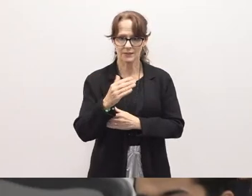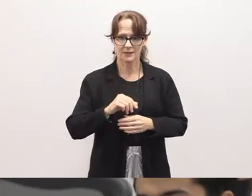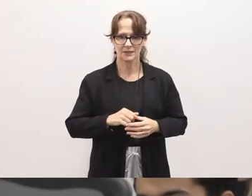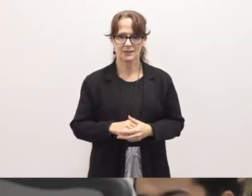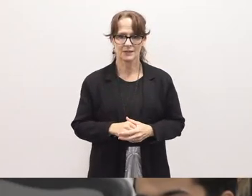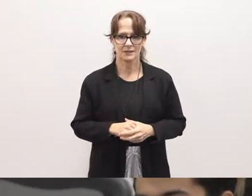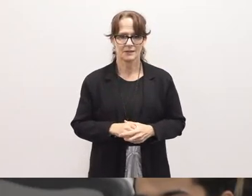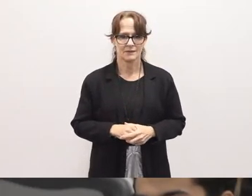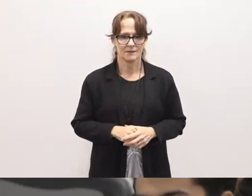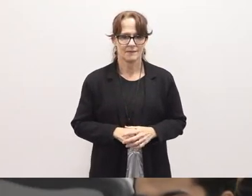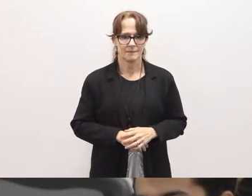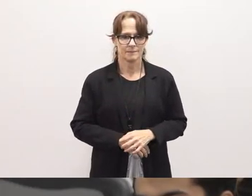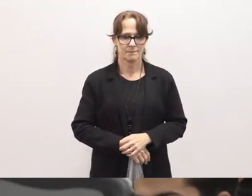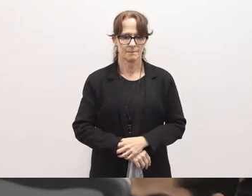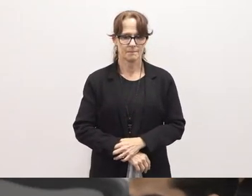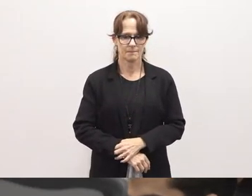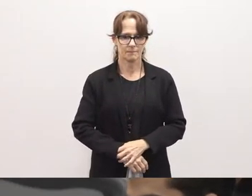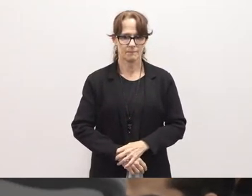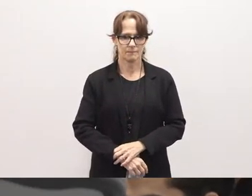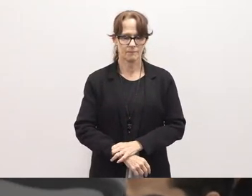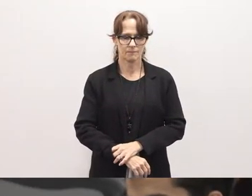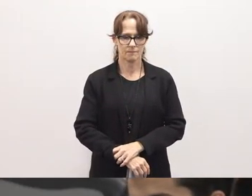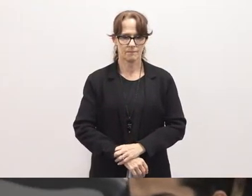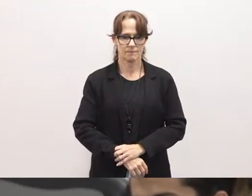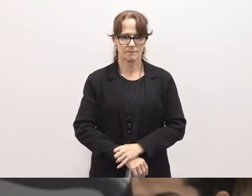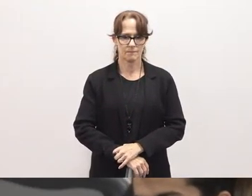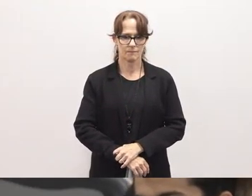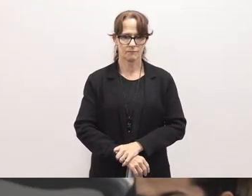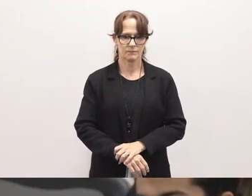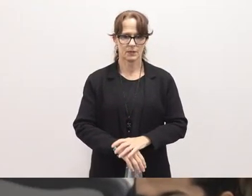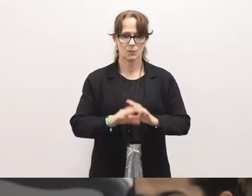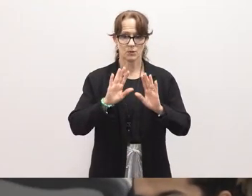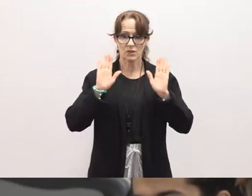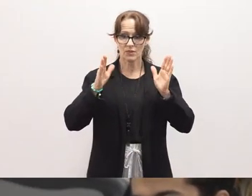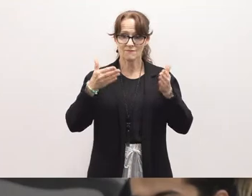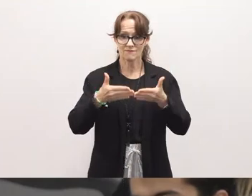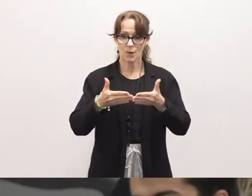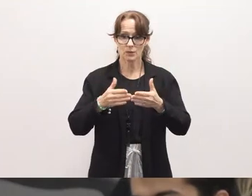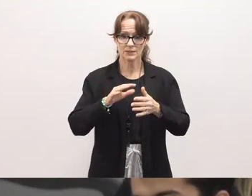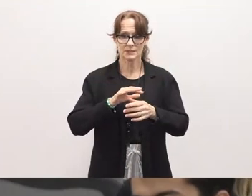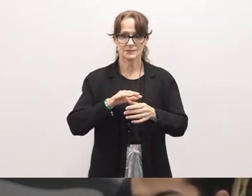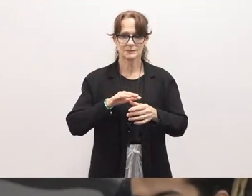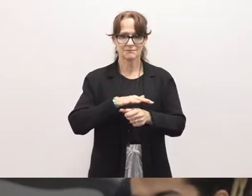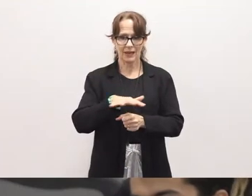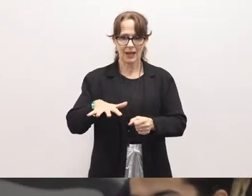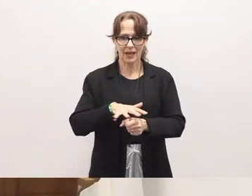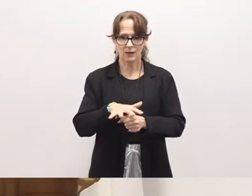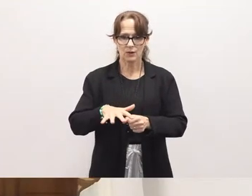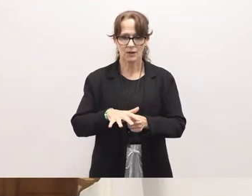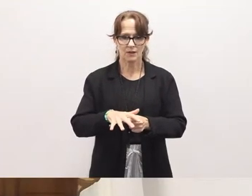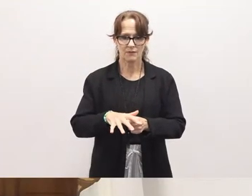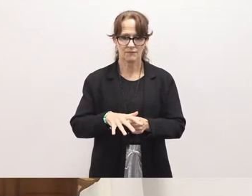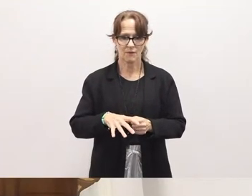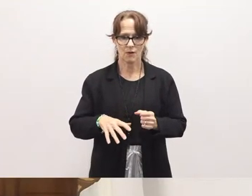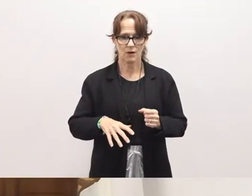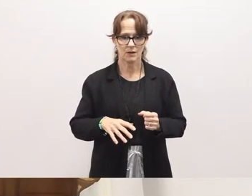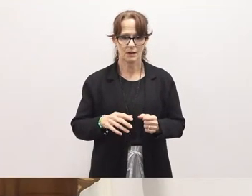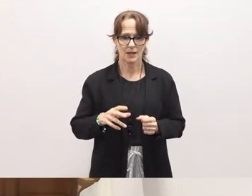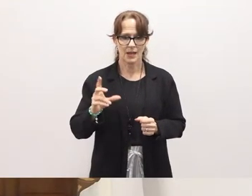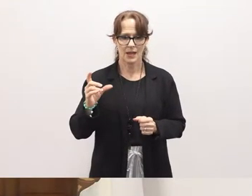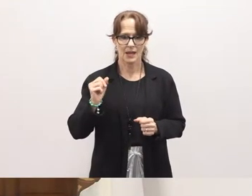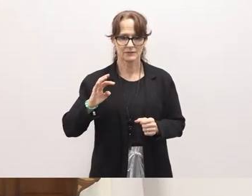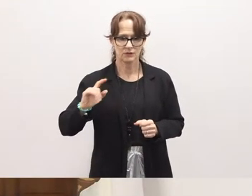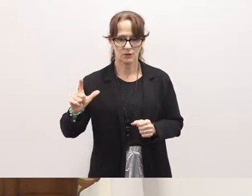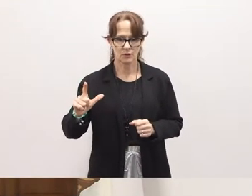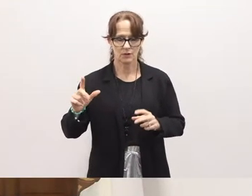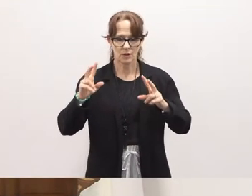And one of the focus areas for our external auditors is going